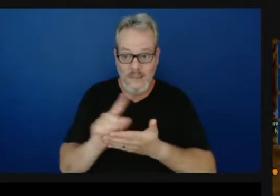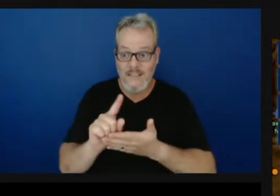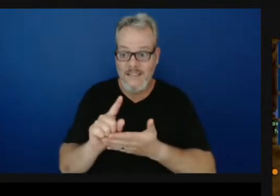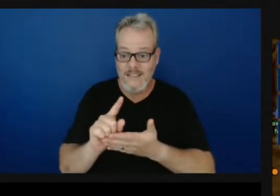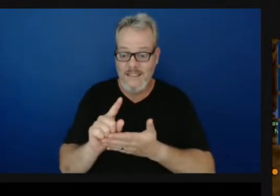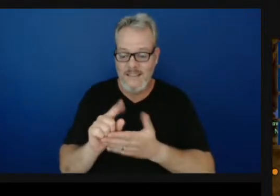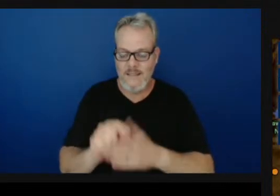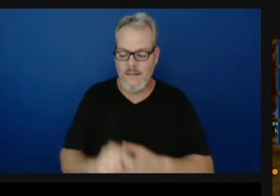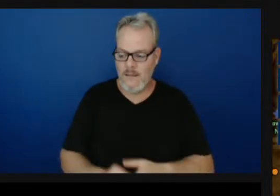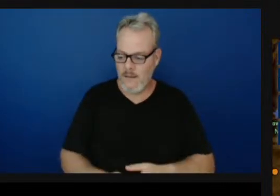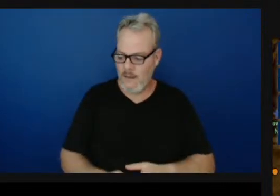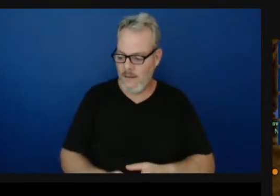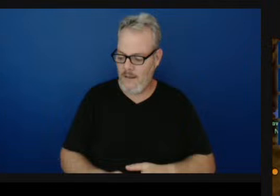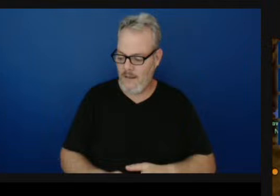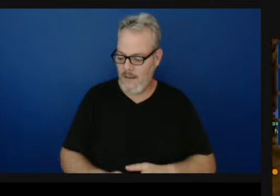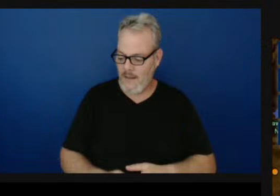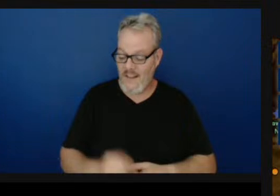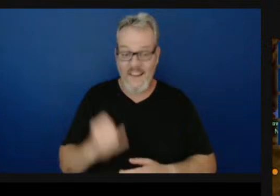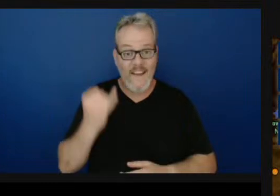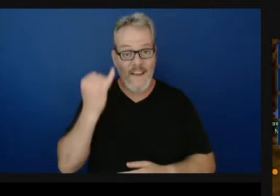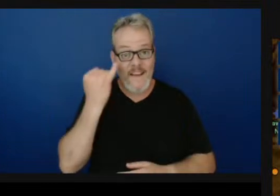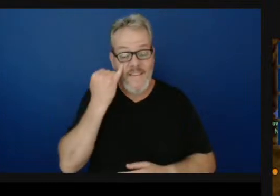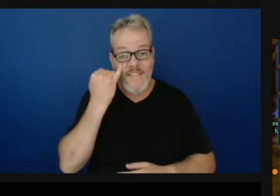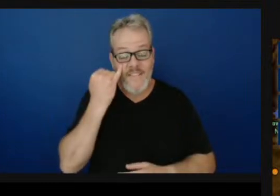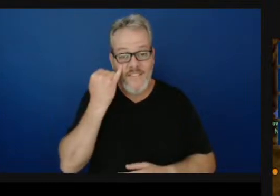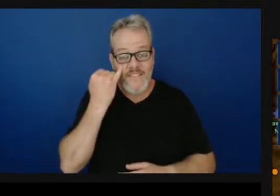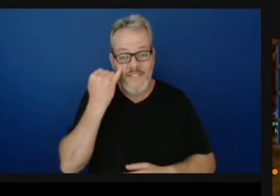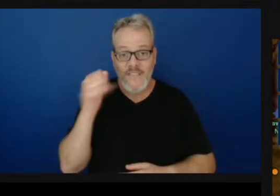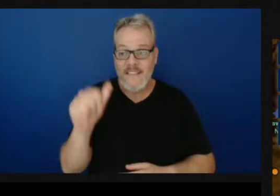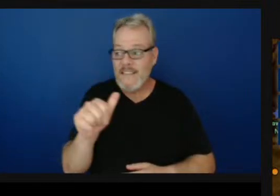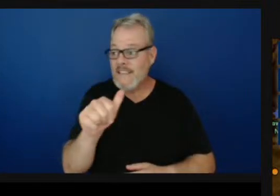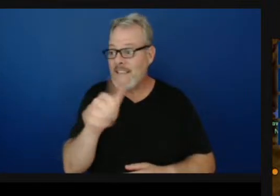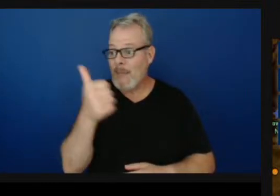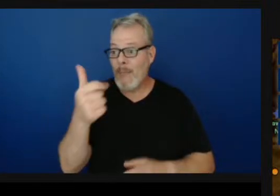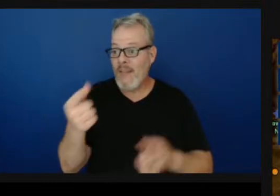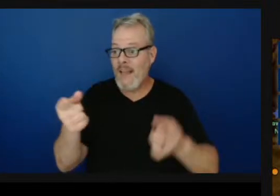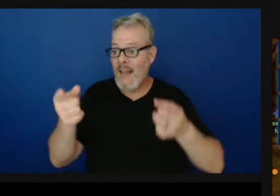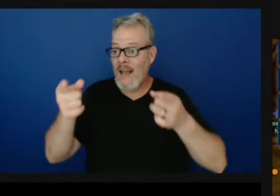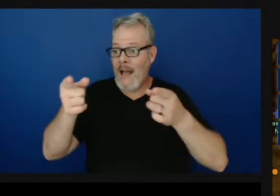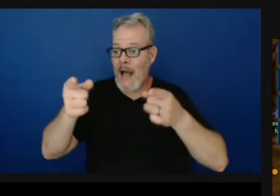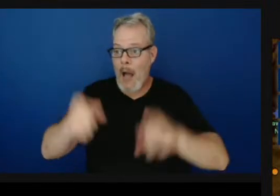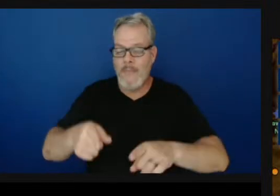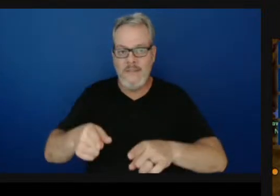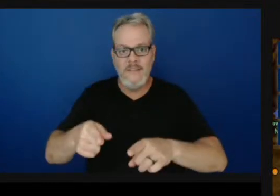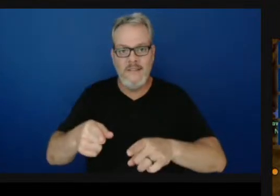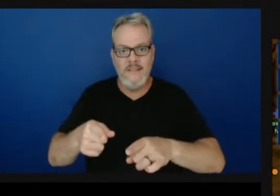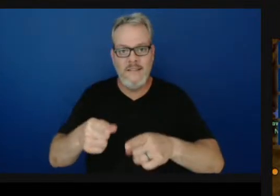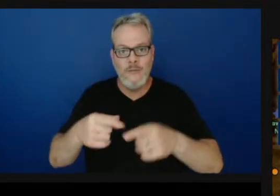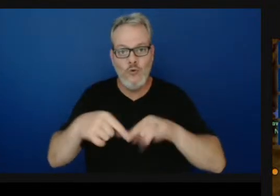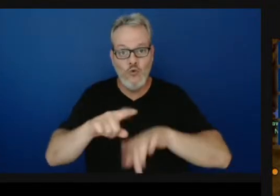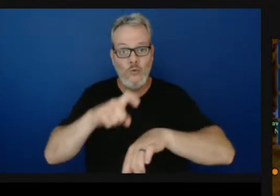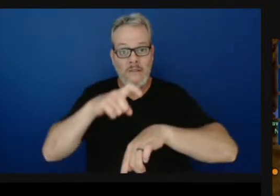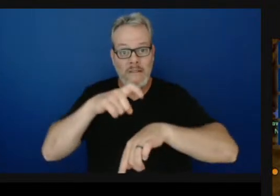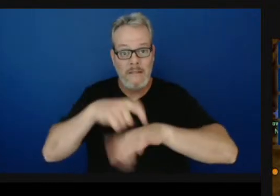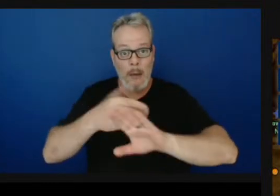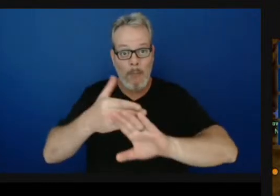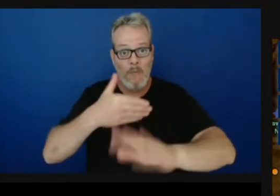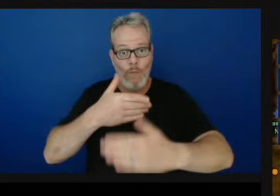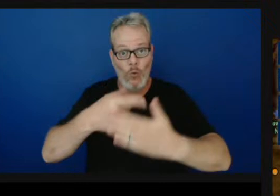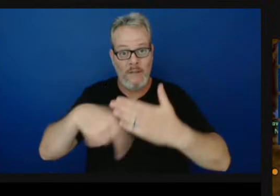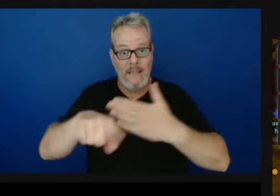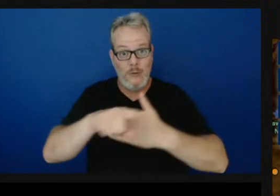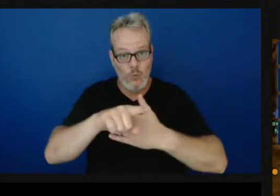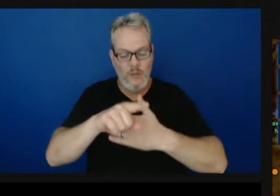If apart from tomorrow, if something else occurs in the meantime before next week, we'll jump back in with an update for you guys.